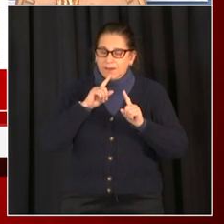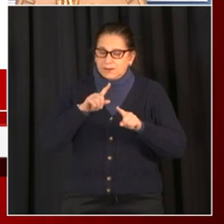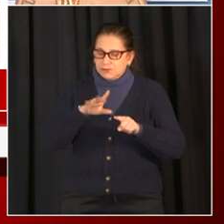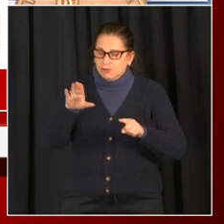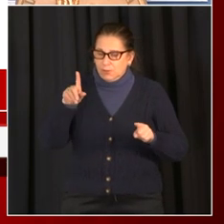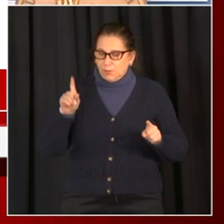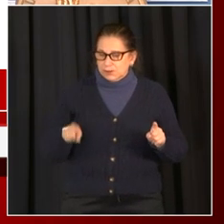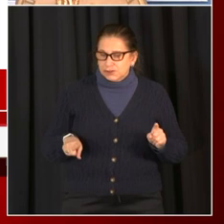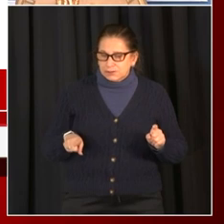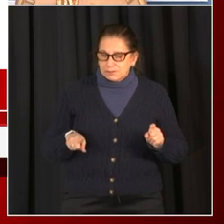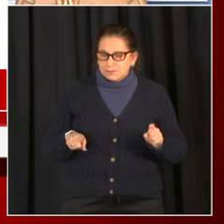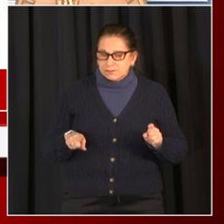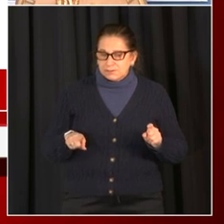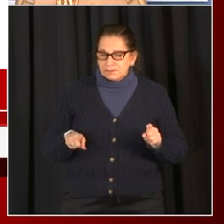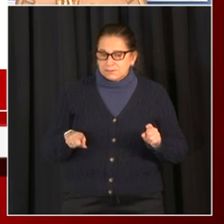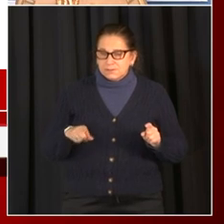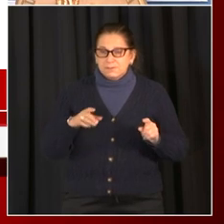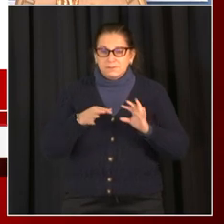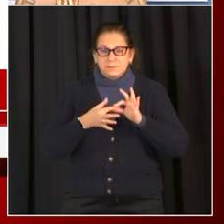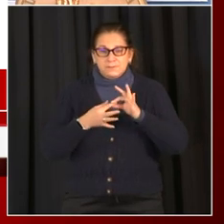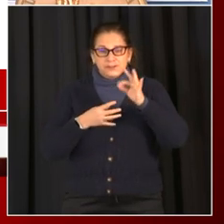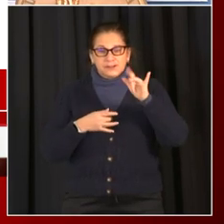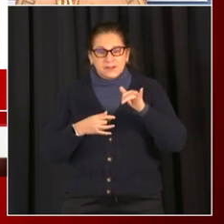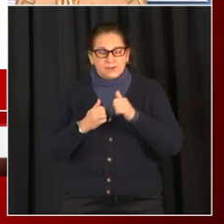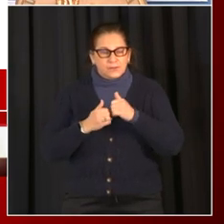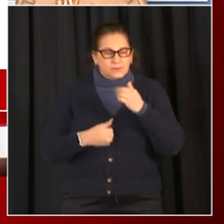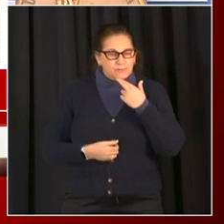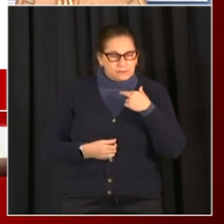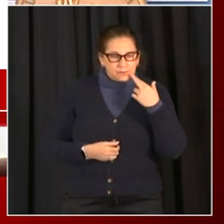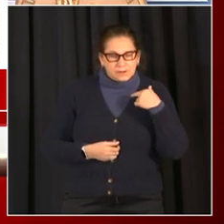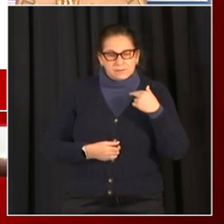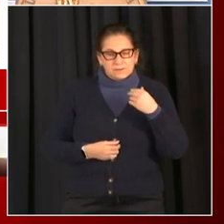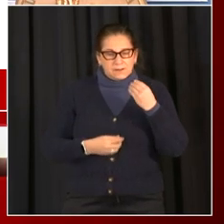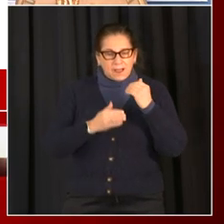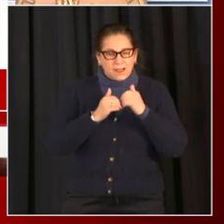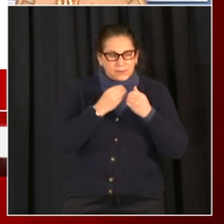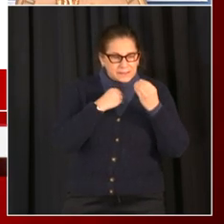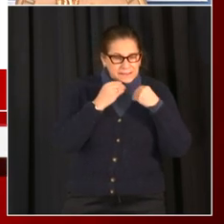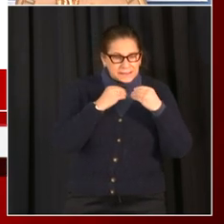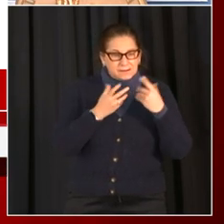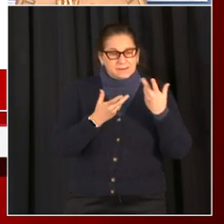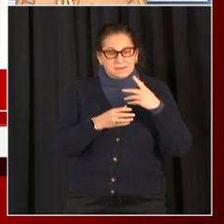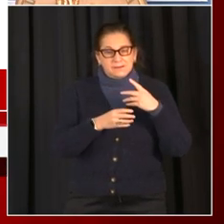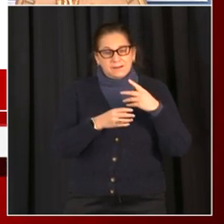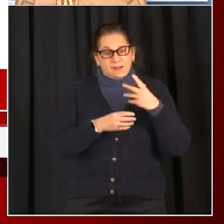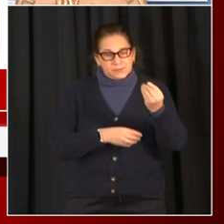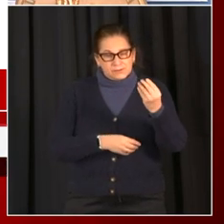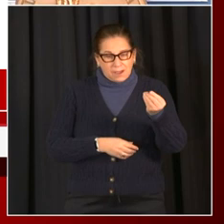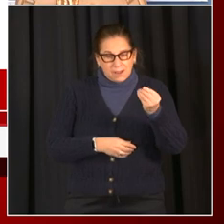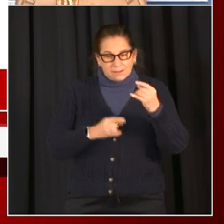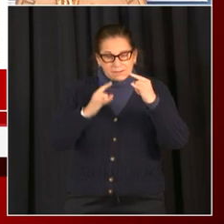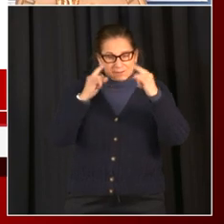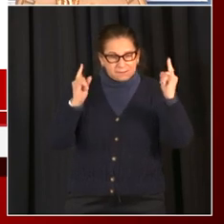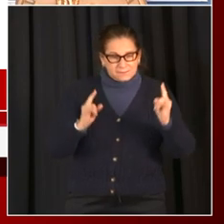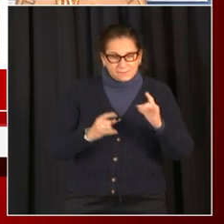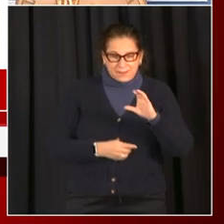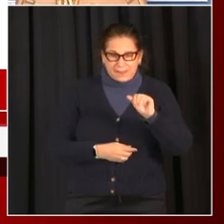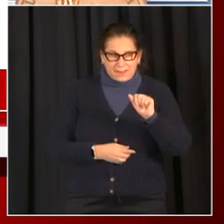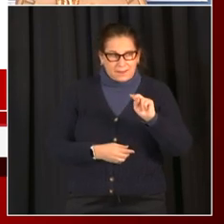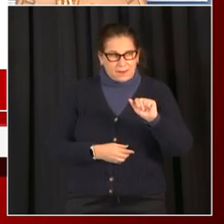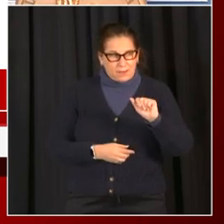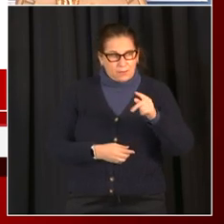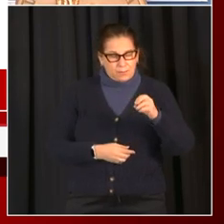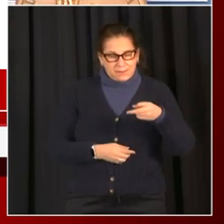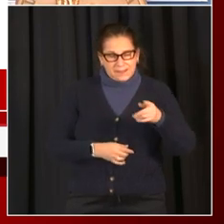to dining structures and tents and canopies. They are permitted to have up